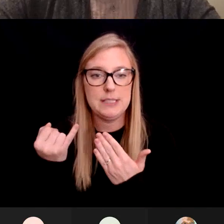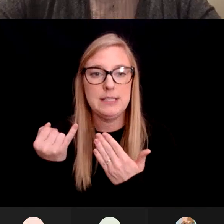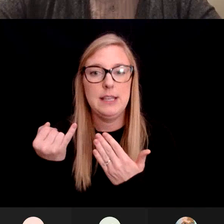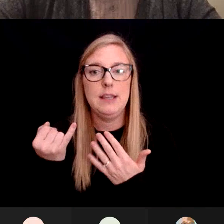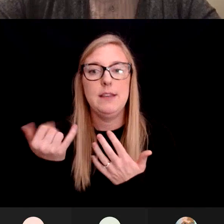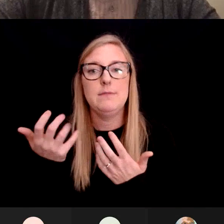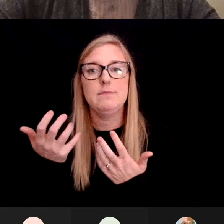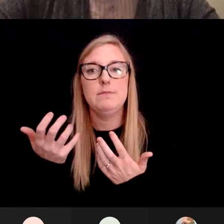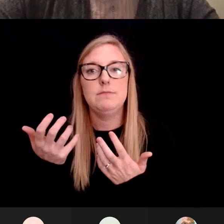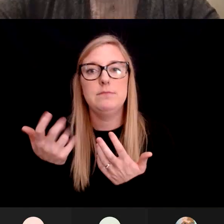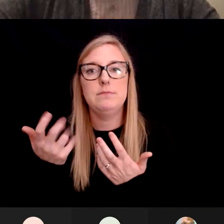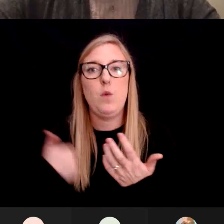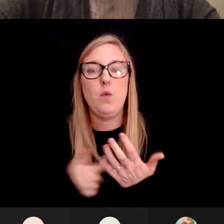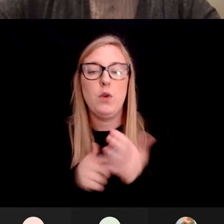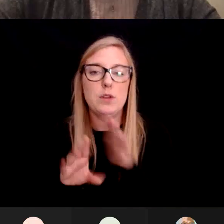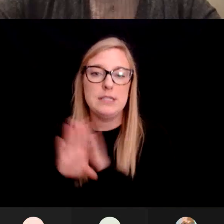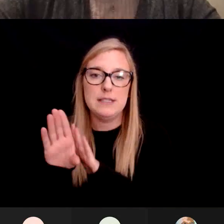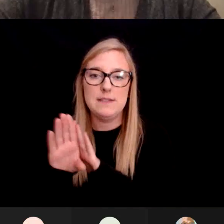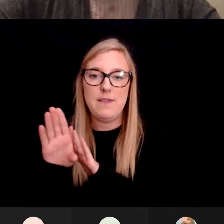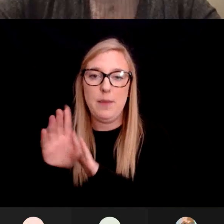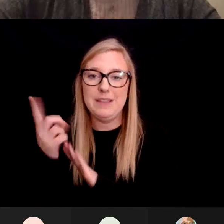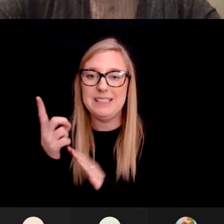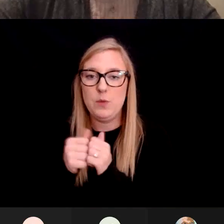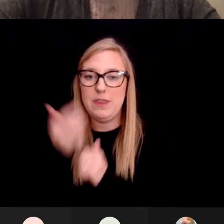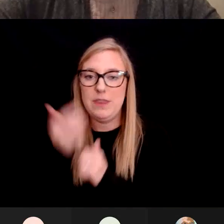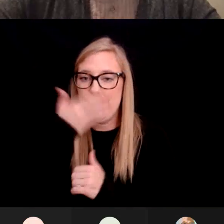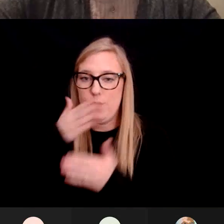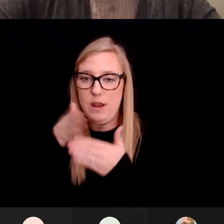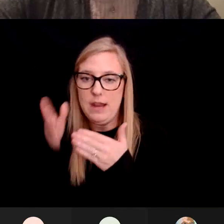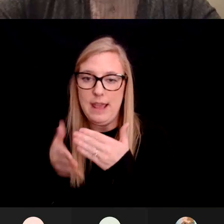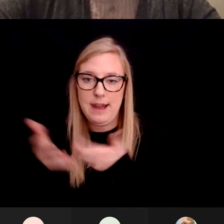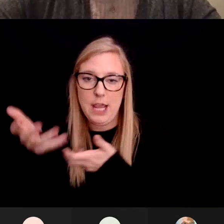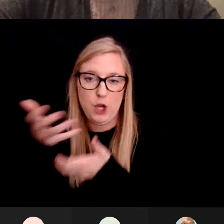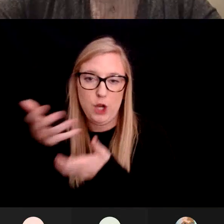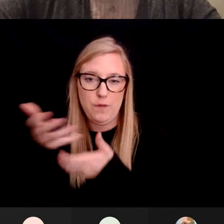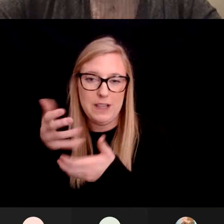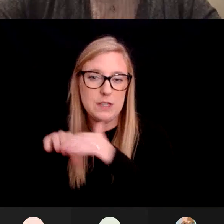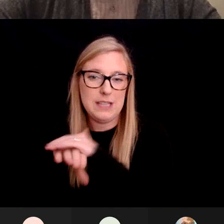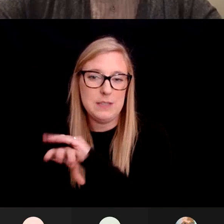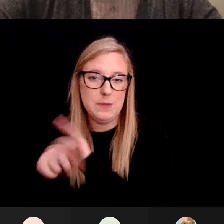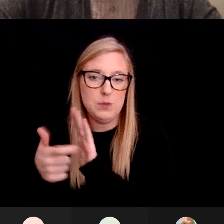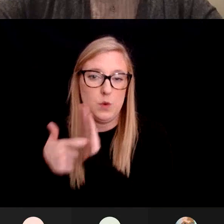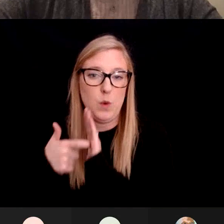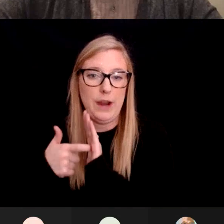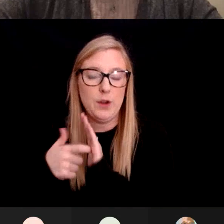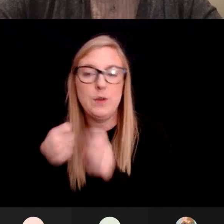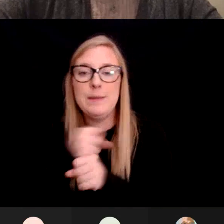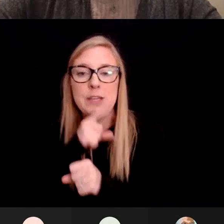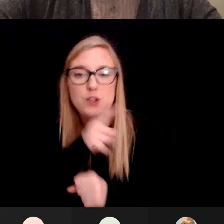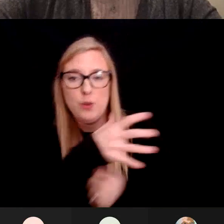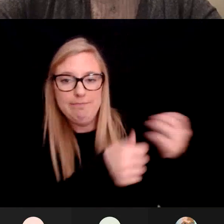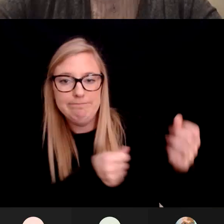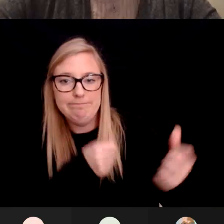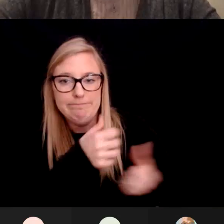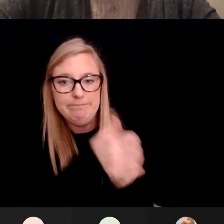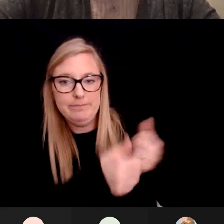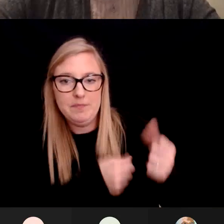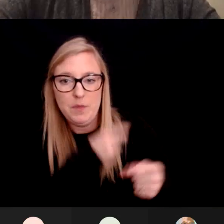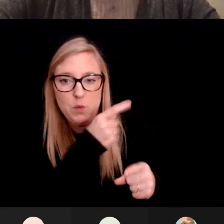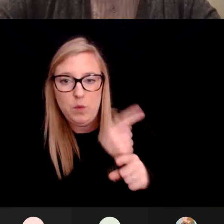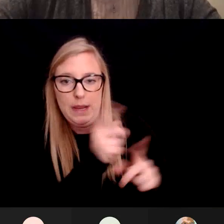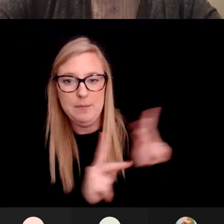we're developing something that has a front end interface where accessibility is needed, and that we have the right people staffed on the project. So even if we